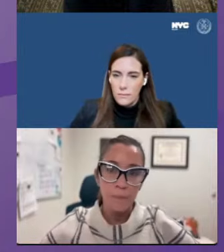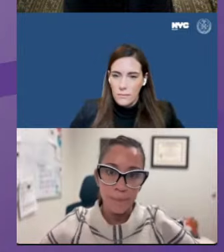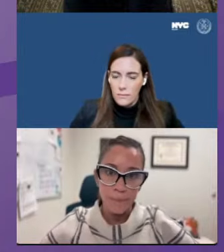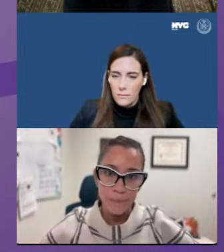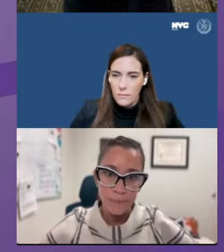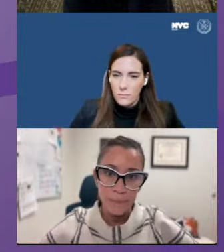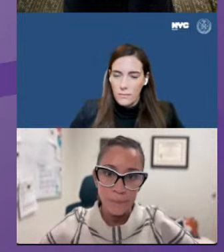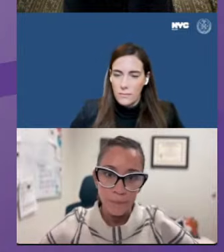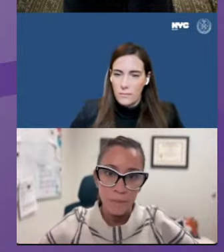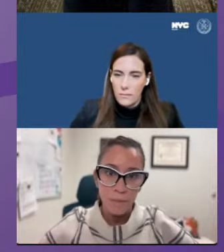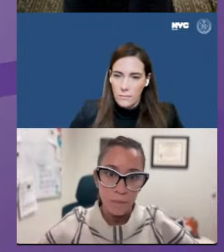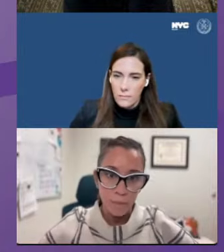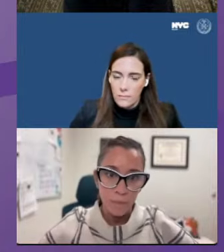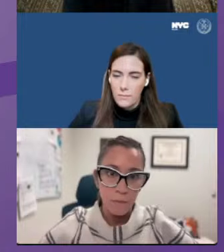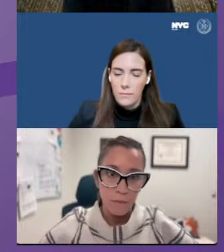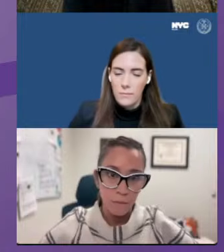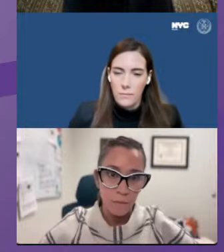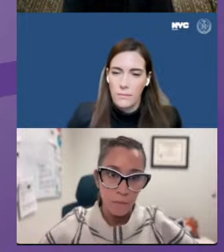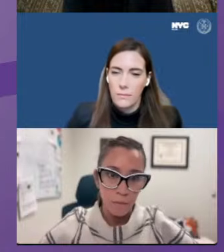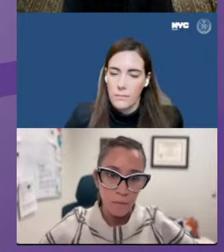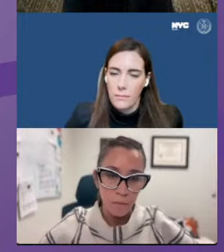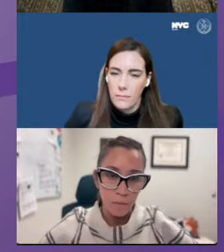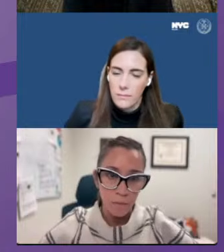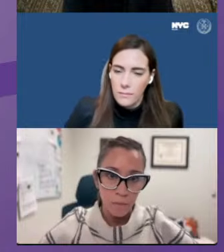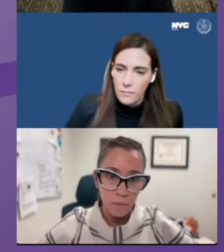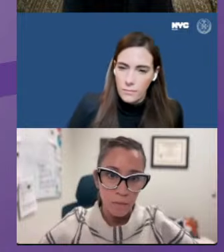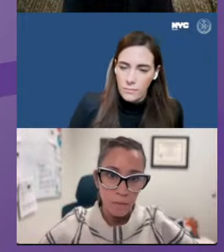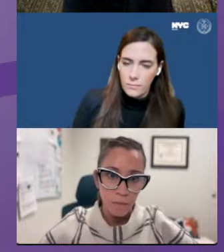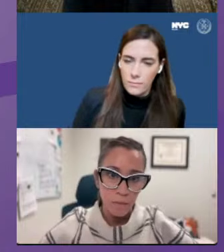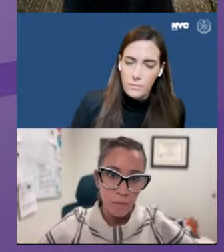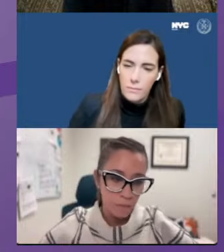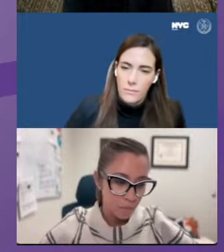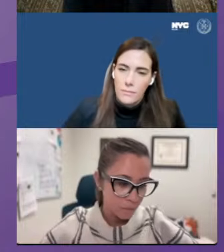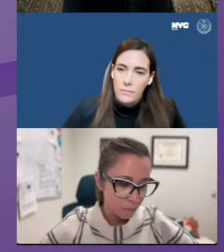for patients with brain fog. And some of these